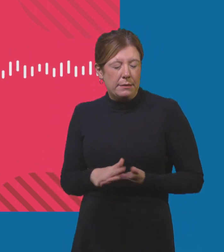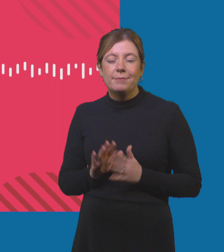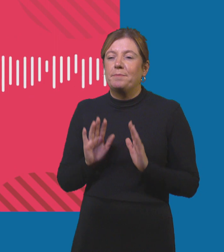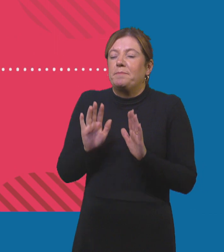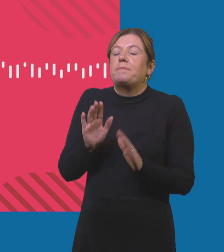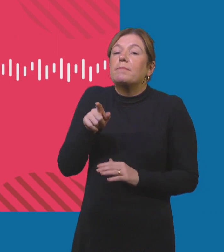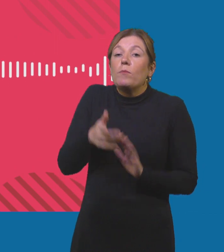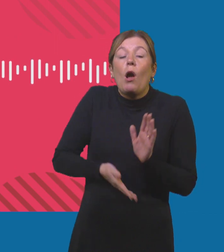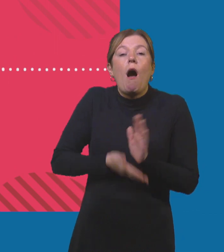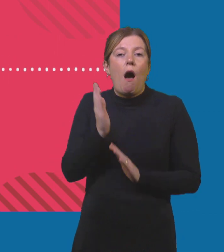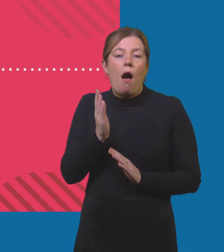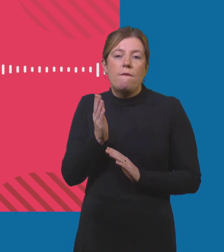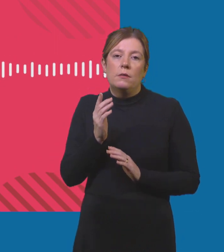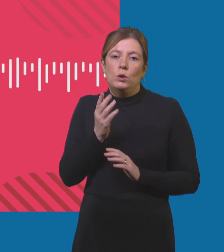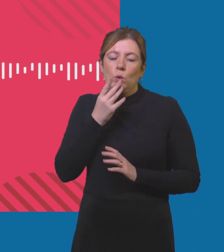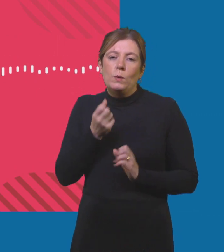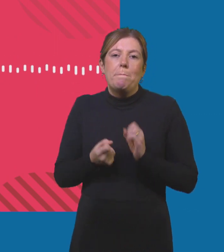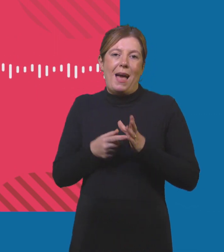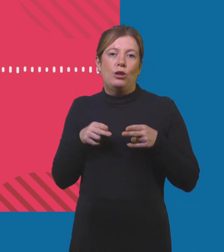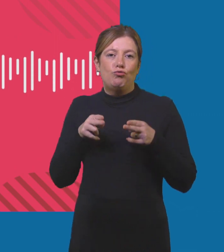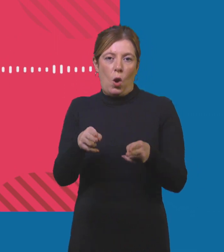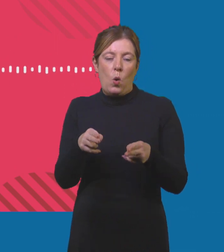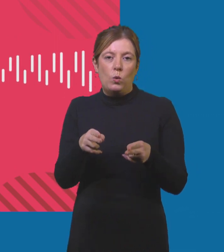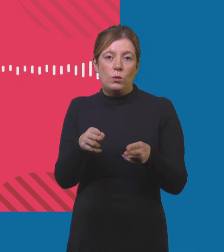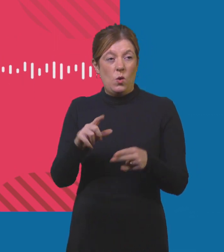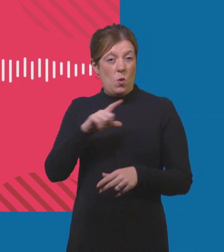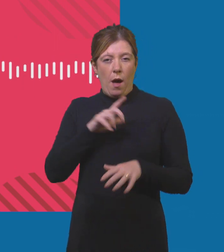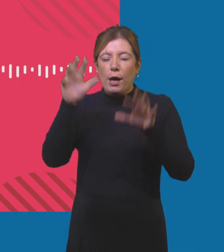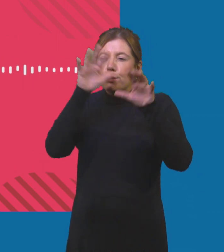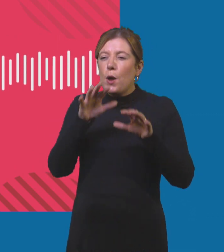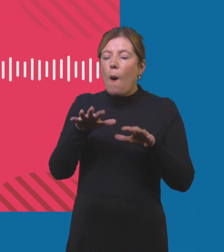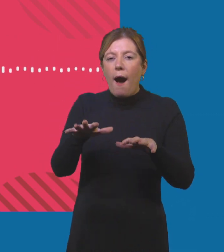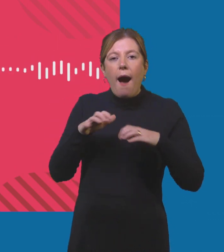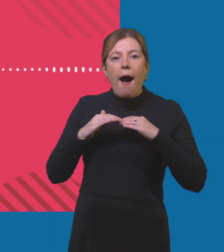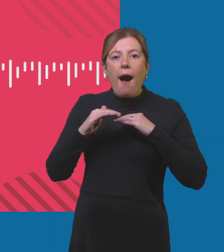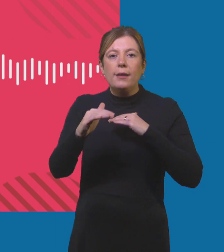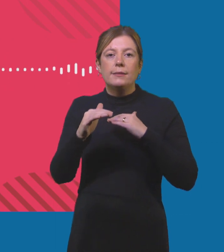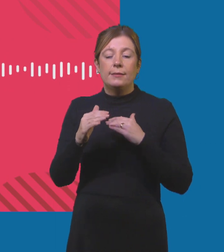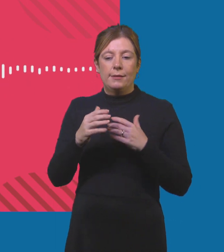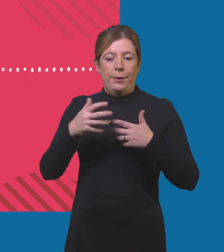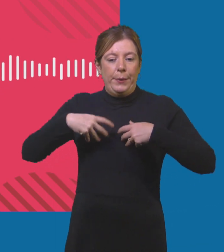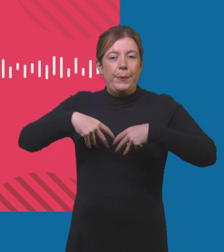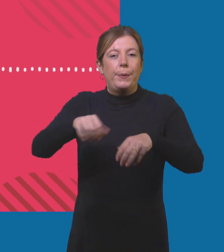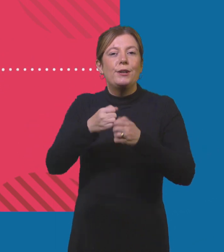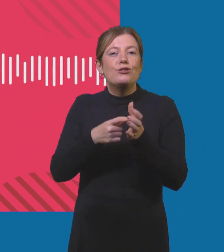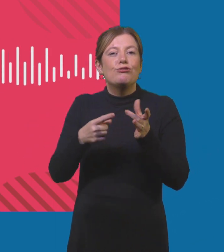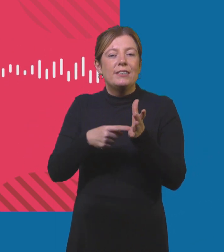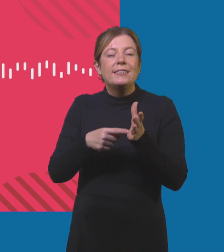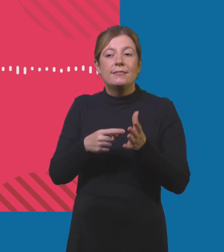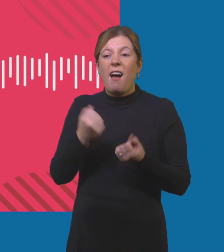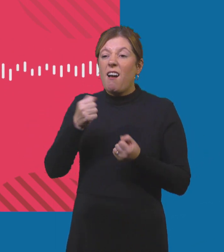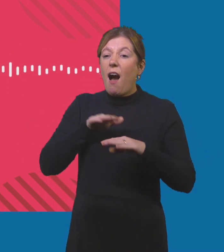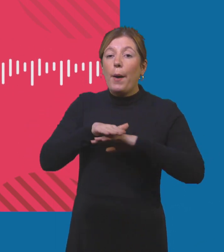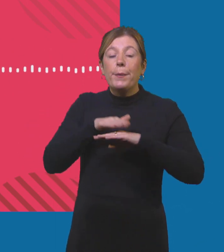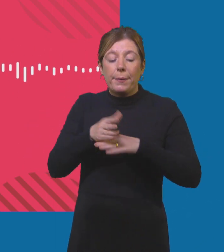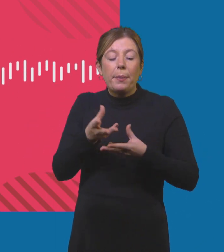you do set off, stick to main roads, because more for if it's snowy or icy, because the main roads will have either been gritted or there will have already been cars that have gone and kind